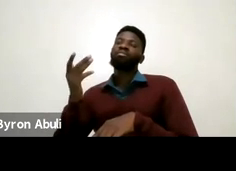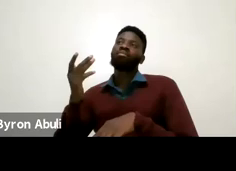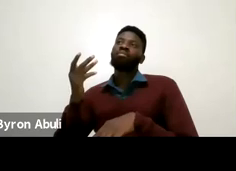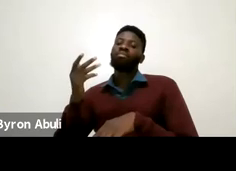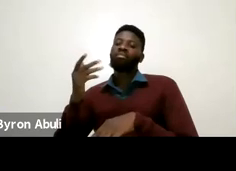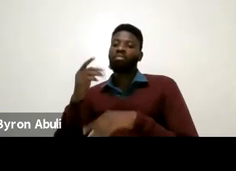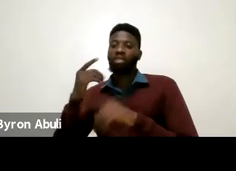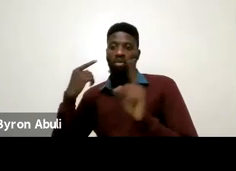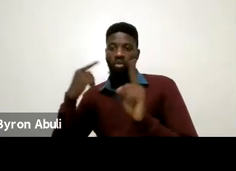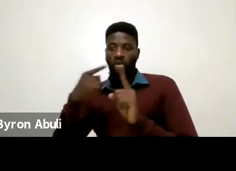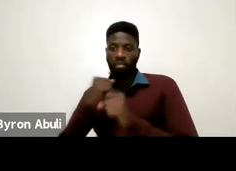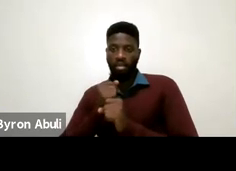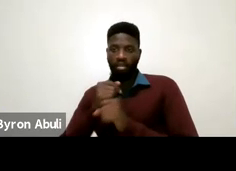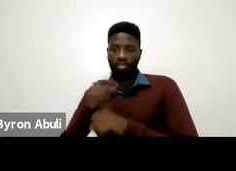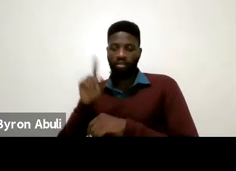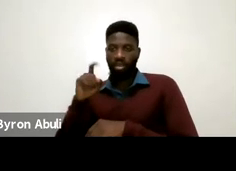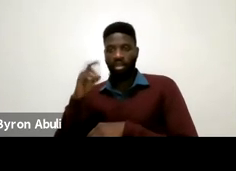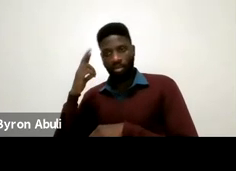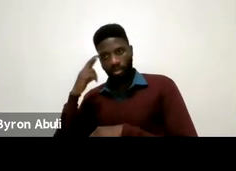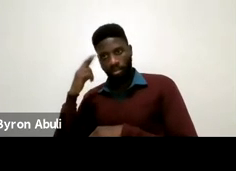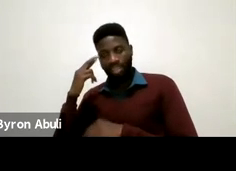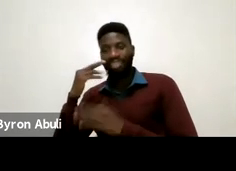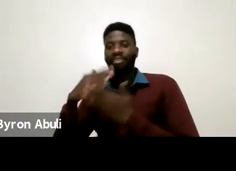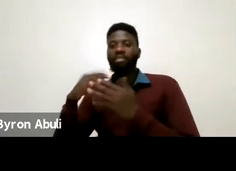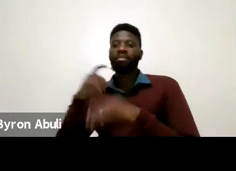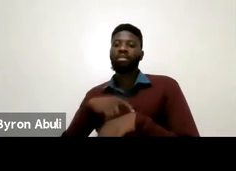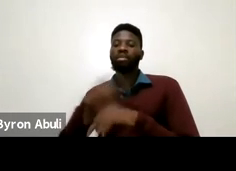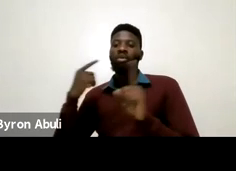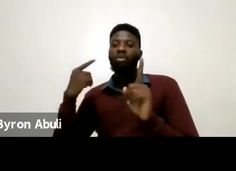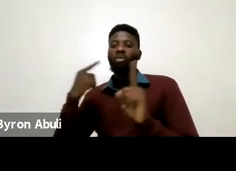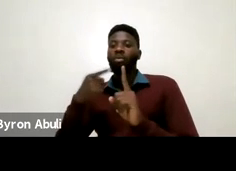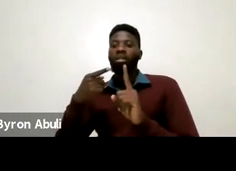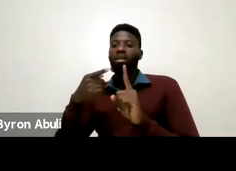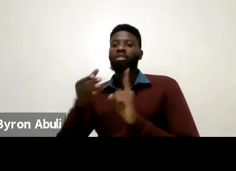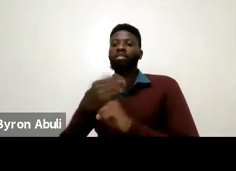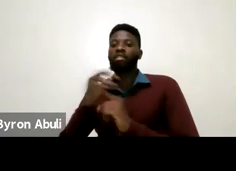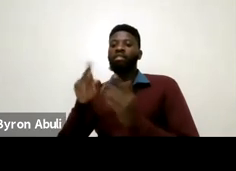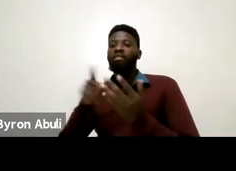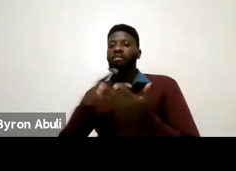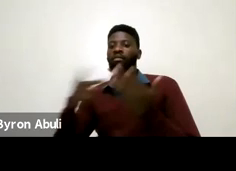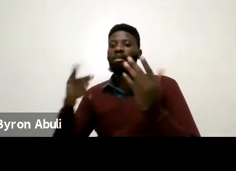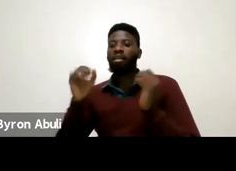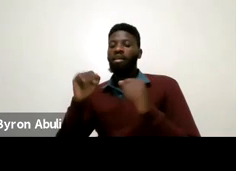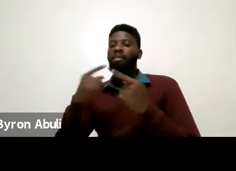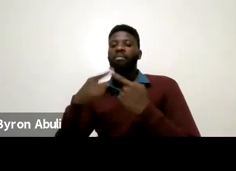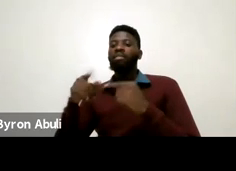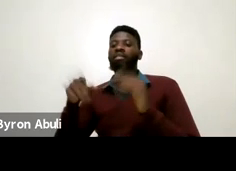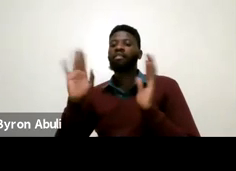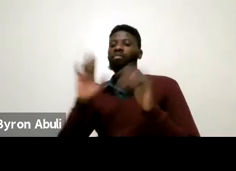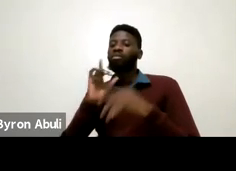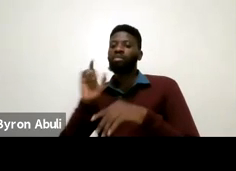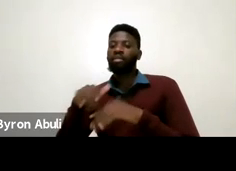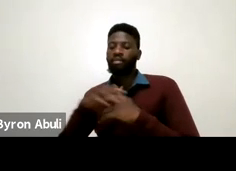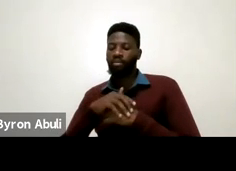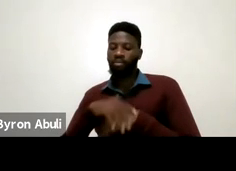setting goals, you also have to remember that sometimes we'll not be able to achieve them, but we don't have to give up.